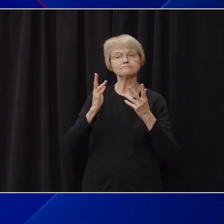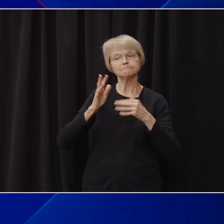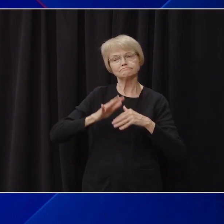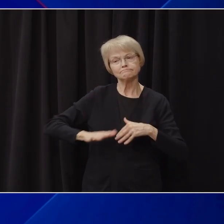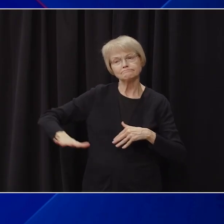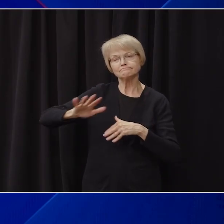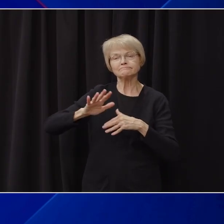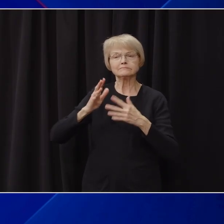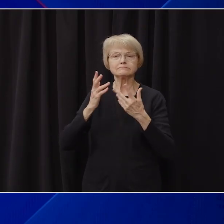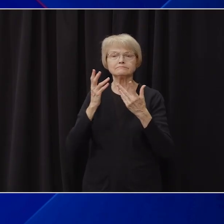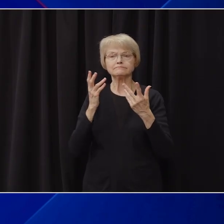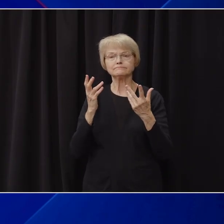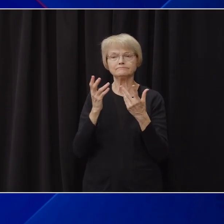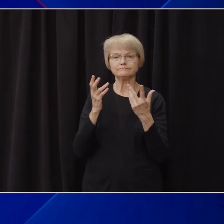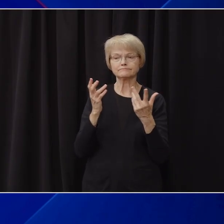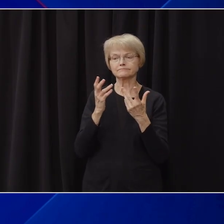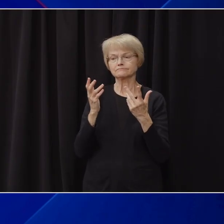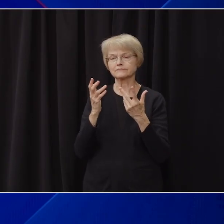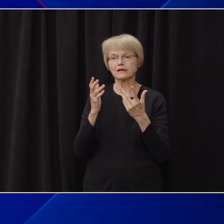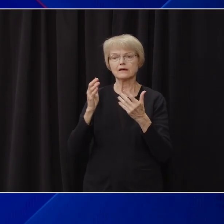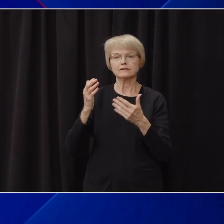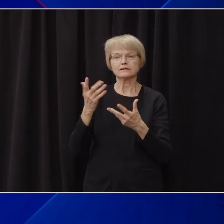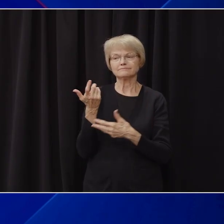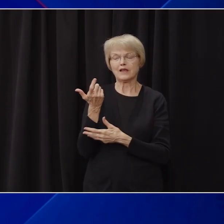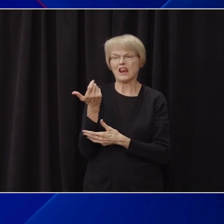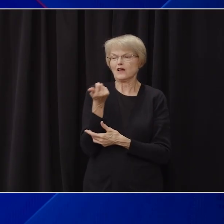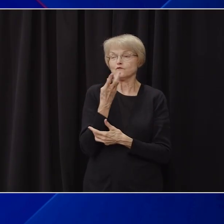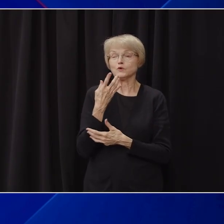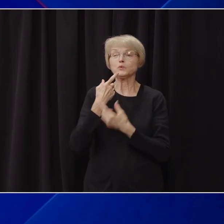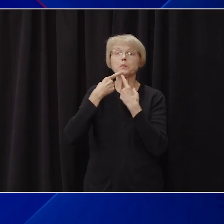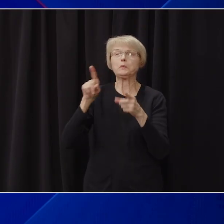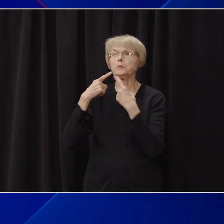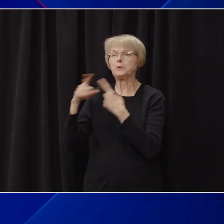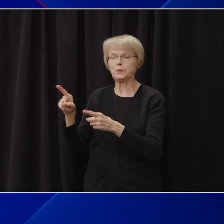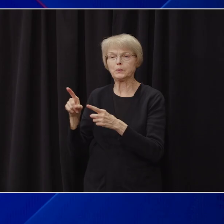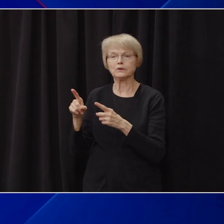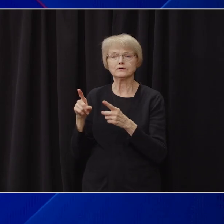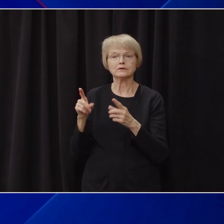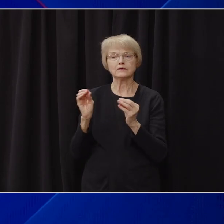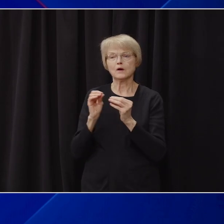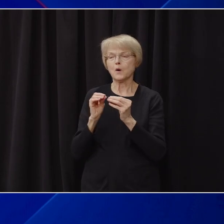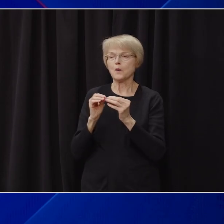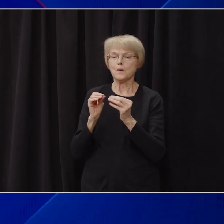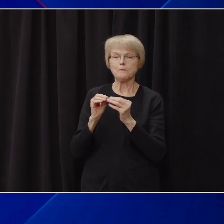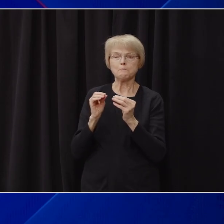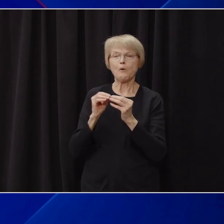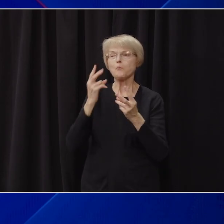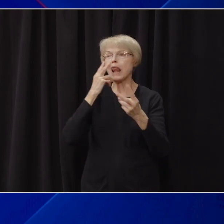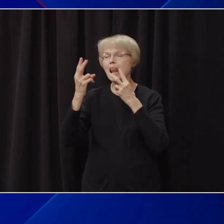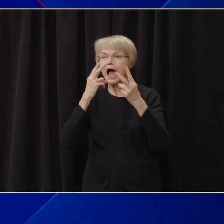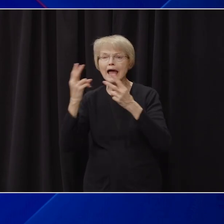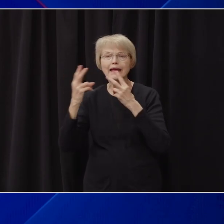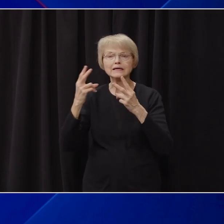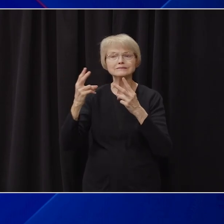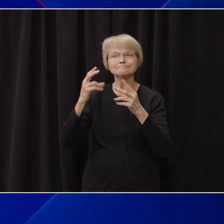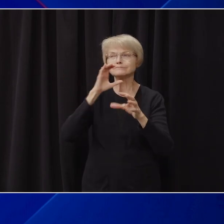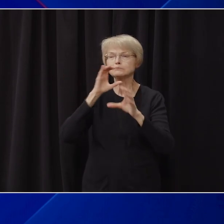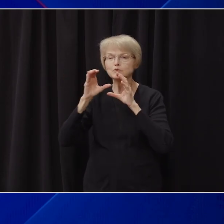there's less kind of enunciations, and so more reliance on the visual kind